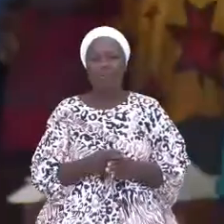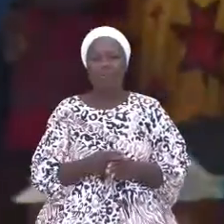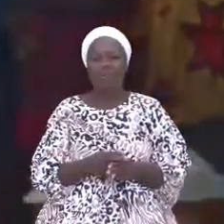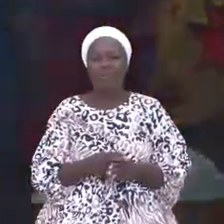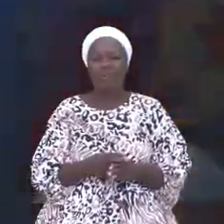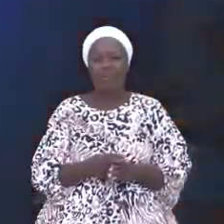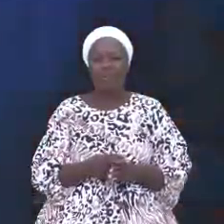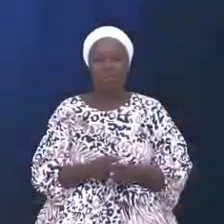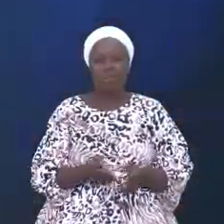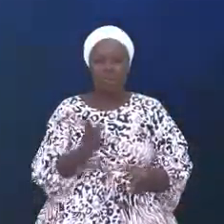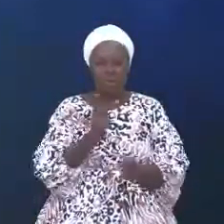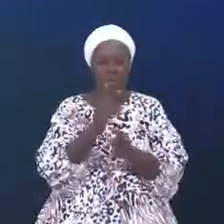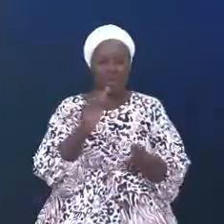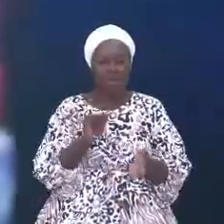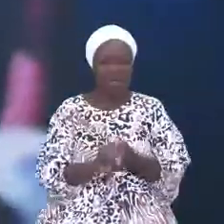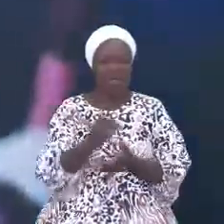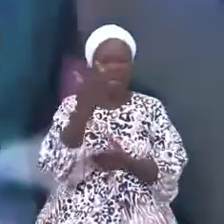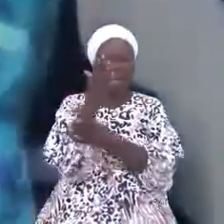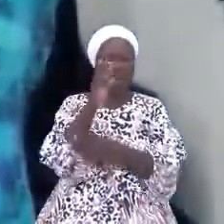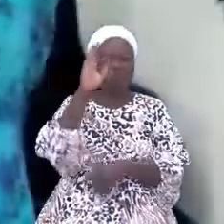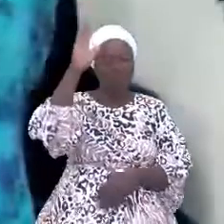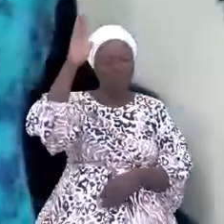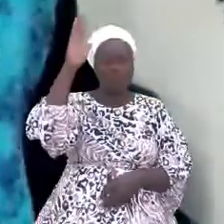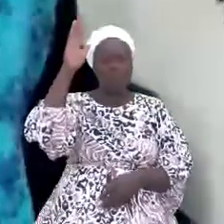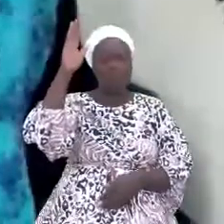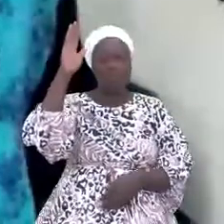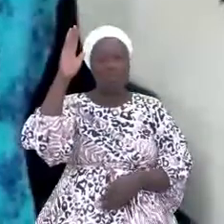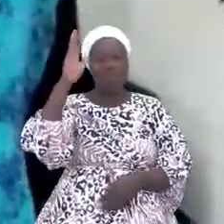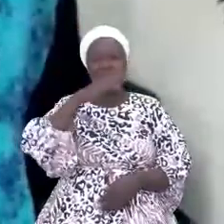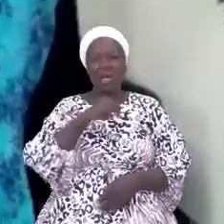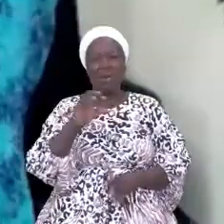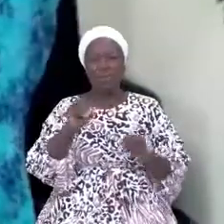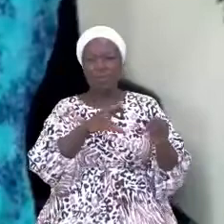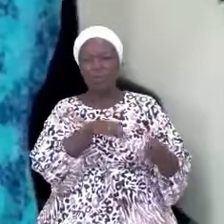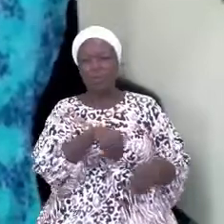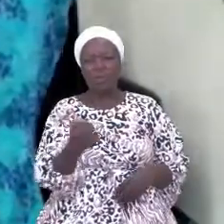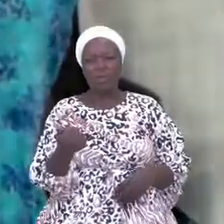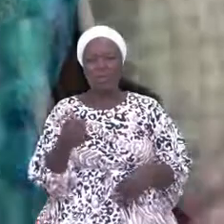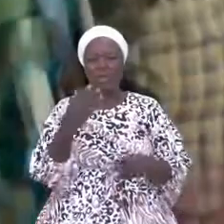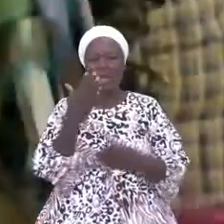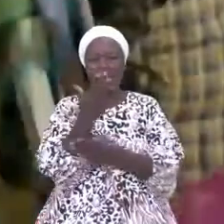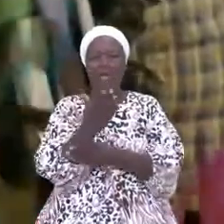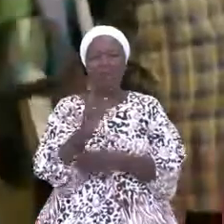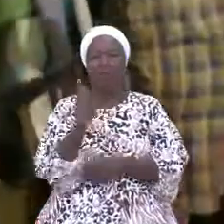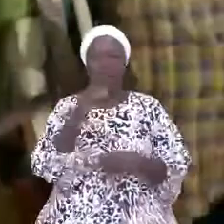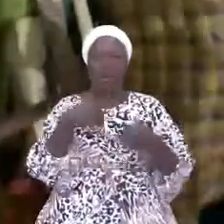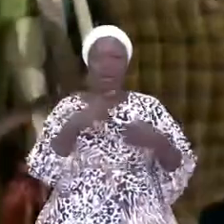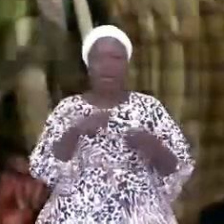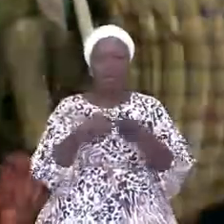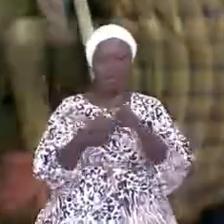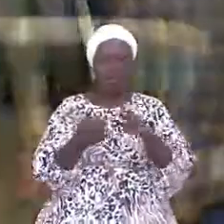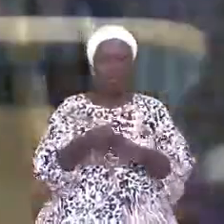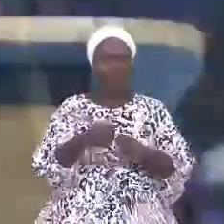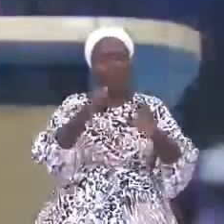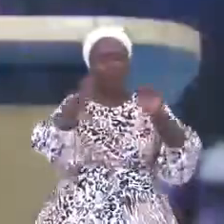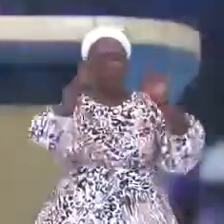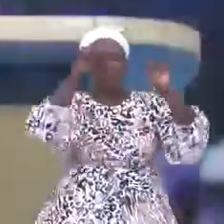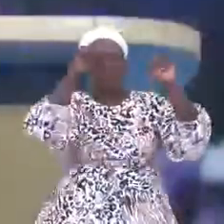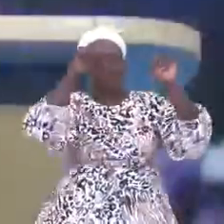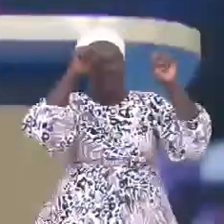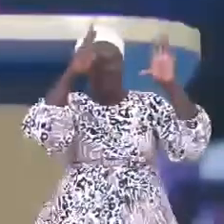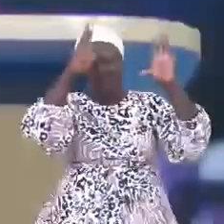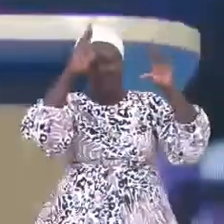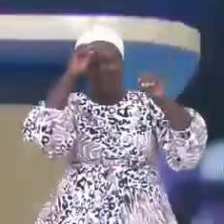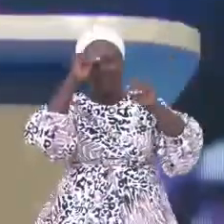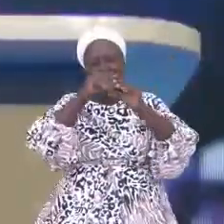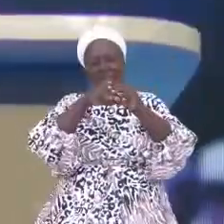Keep up that hand and keep the other hand, lay the other hand where you have the challenge. Father, in the